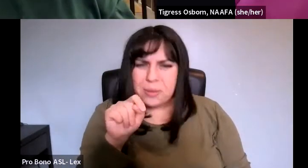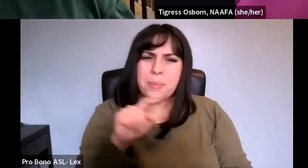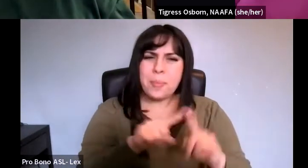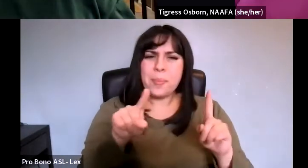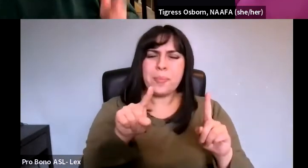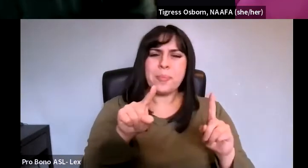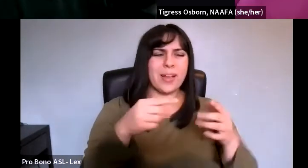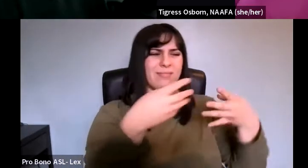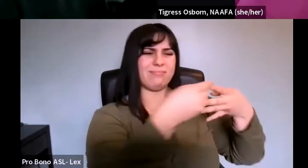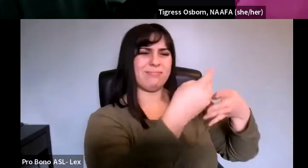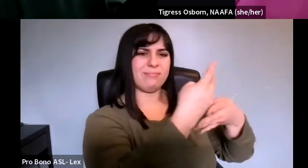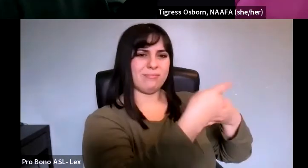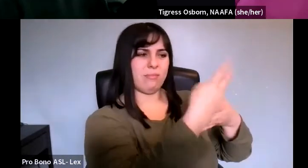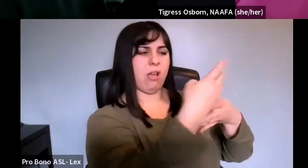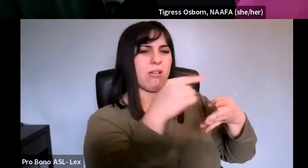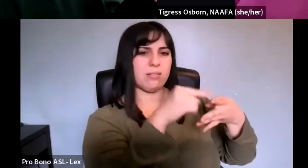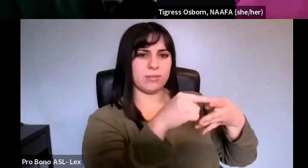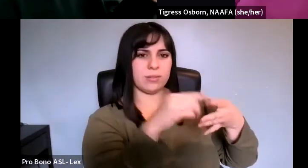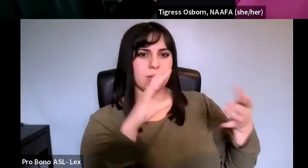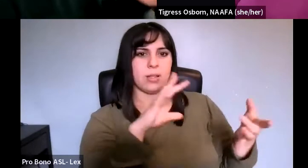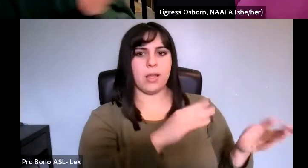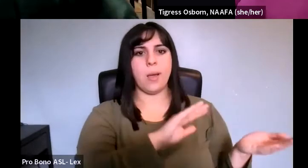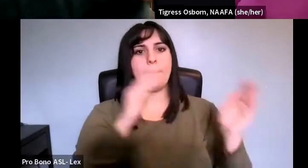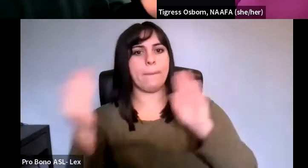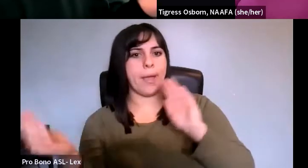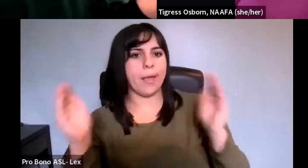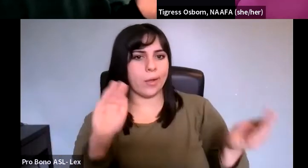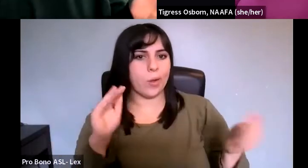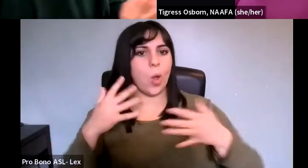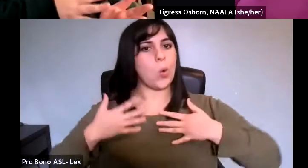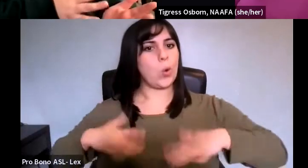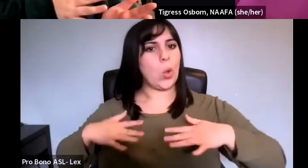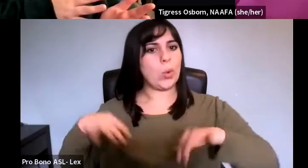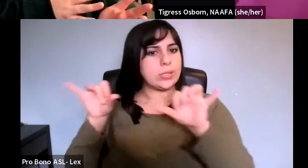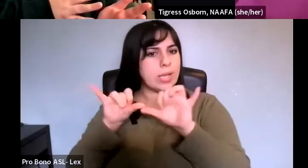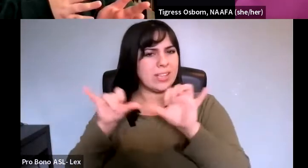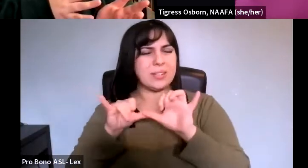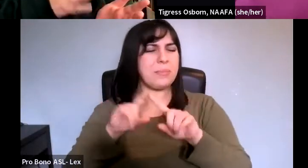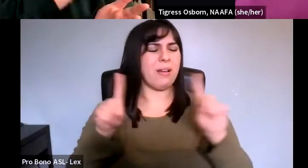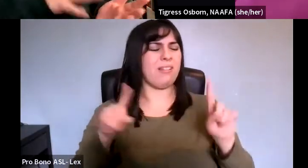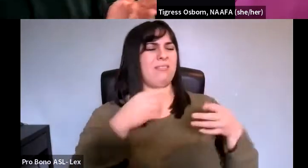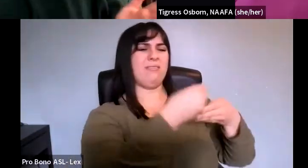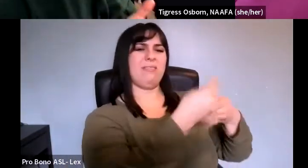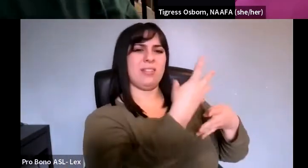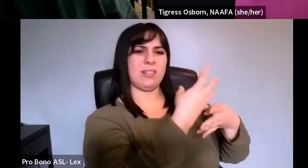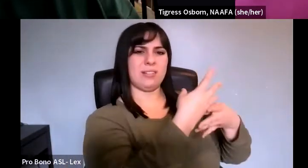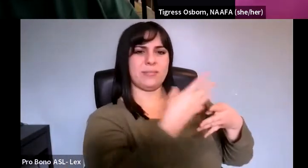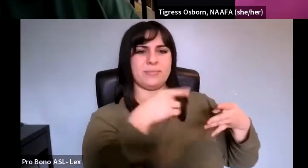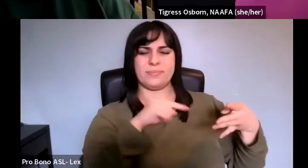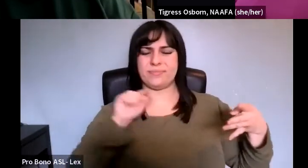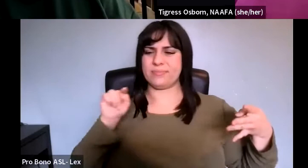what it refers to. They change so drastically that on that scale, I could be anything from a small fat